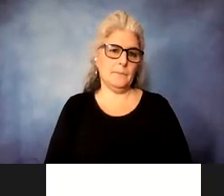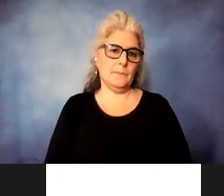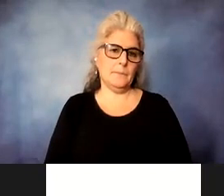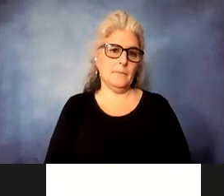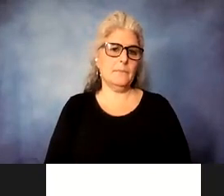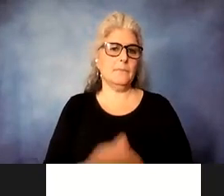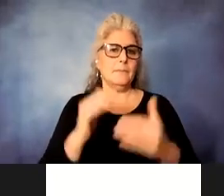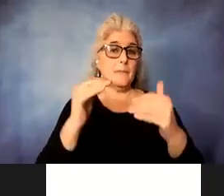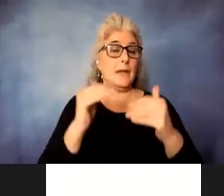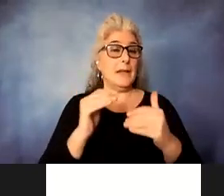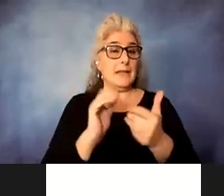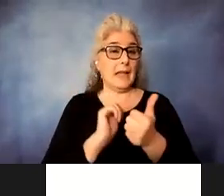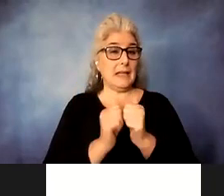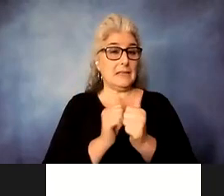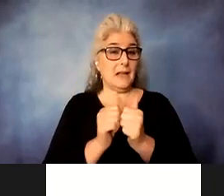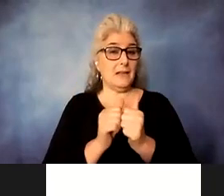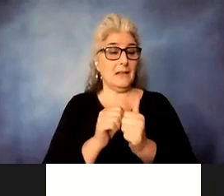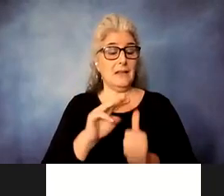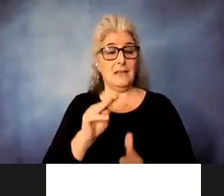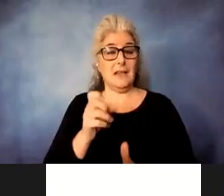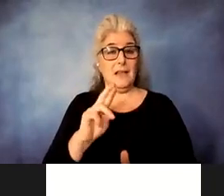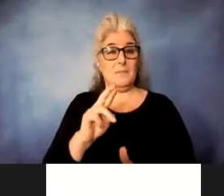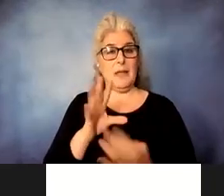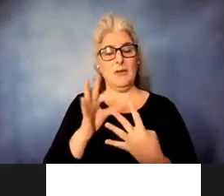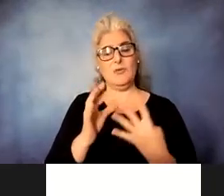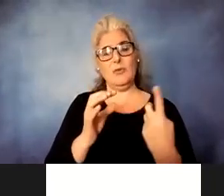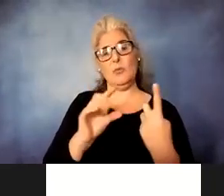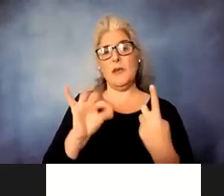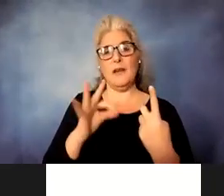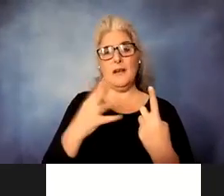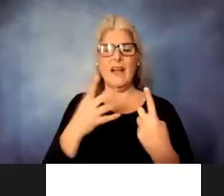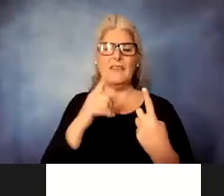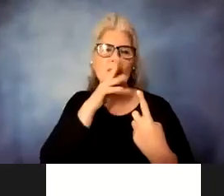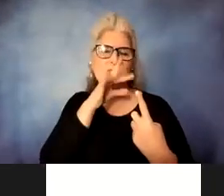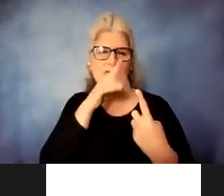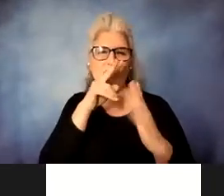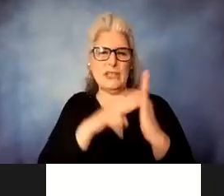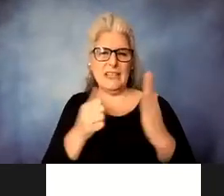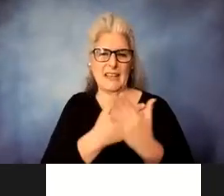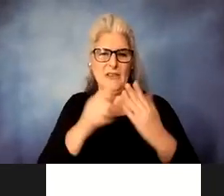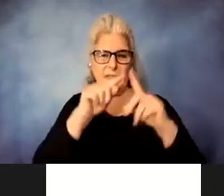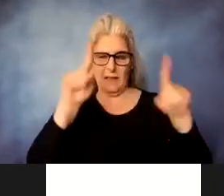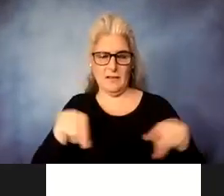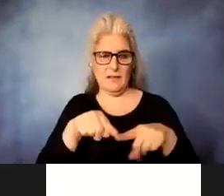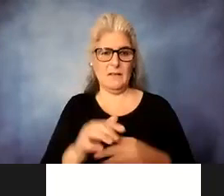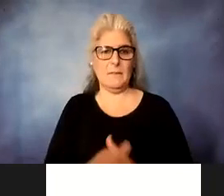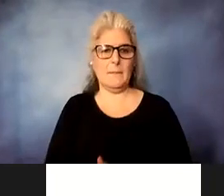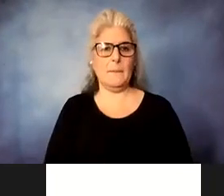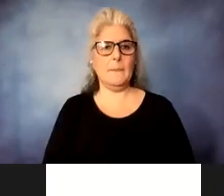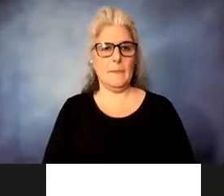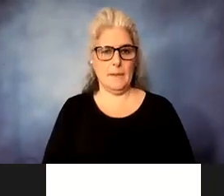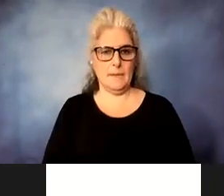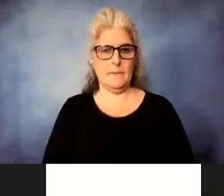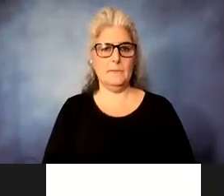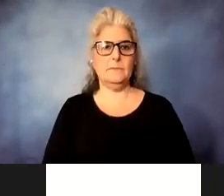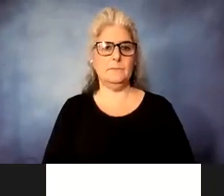Next contest. Mayor choice 1 of 5. Vote for 1. There are 6